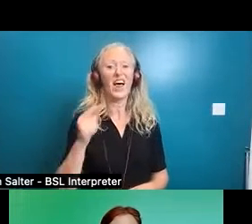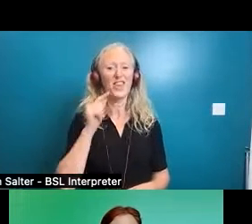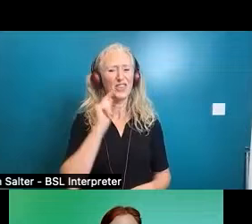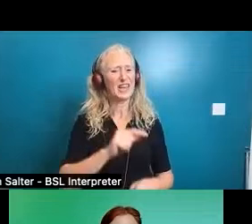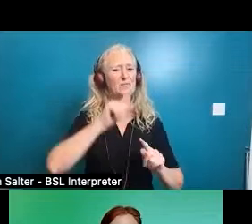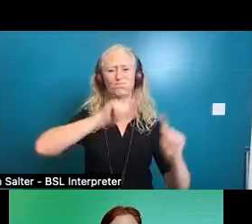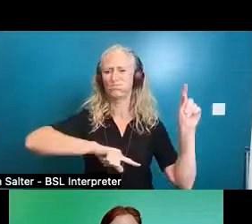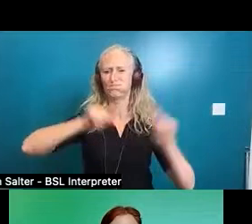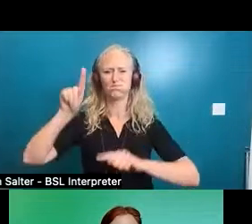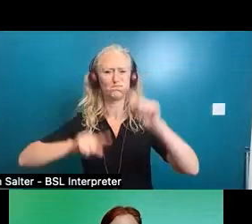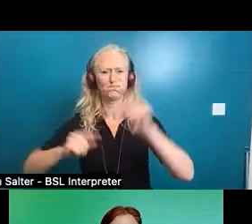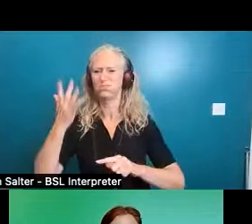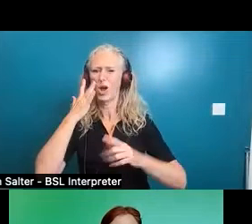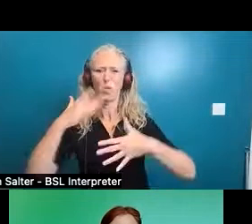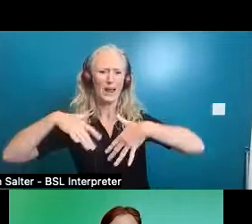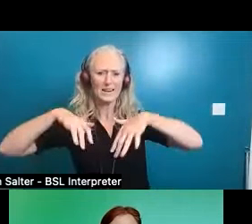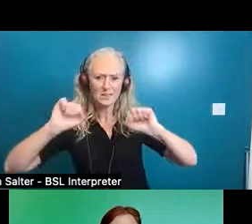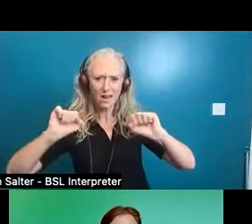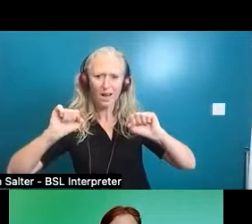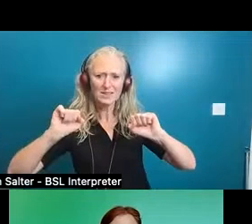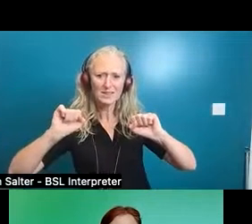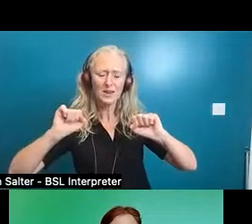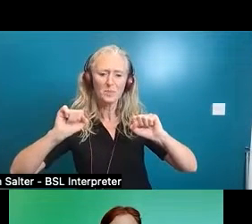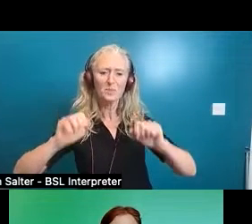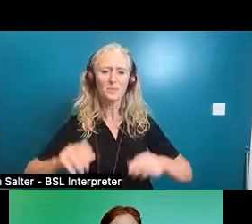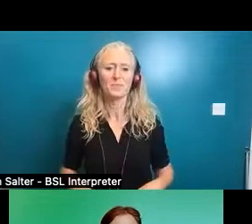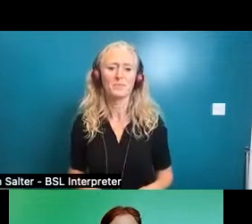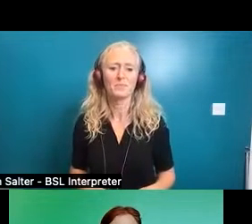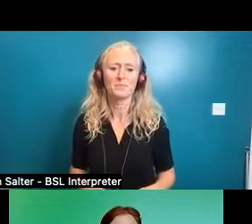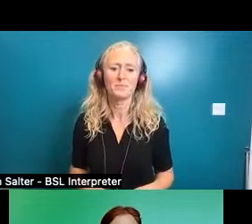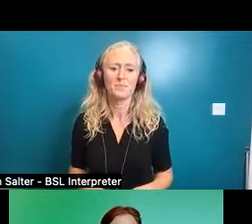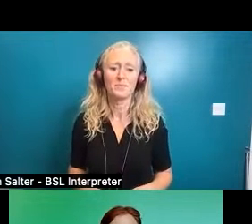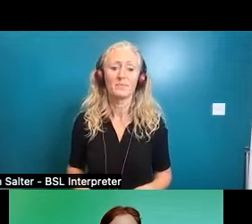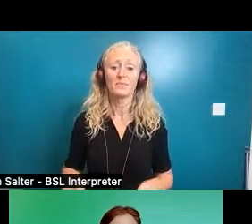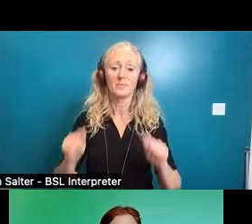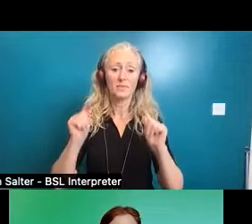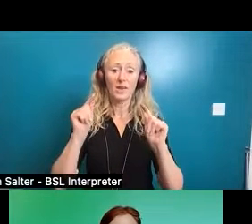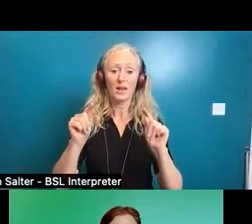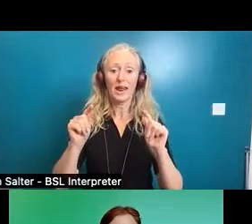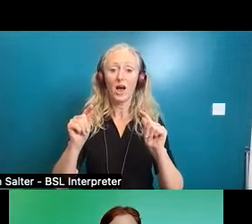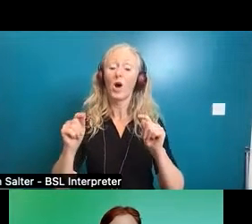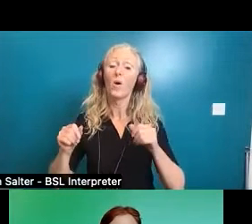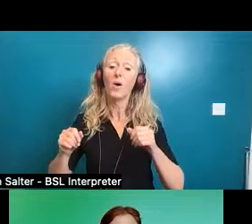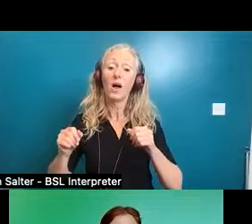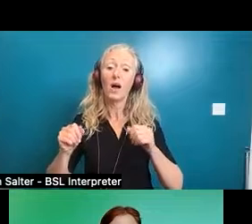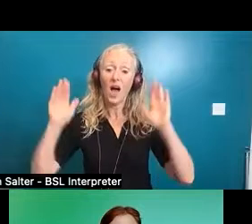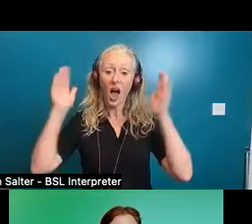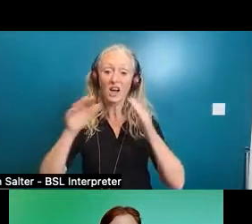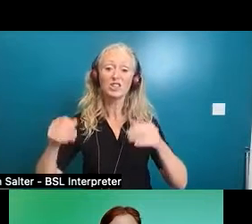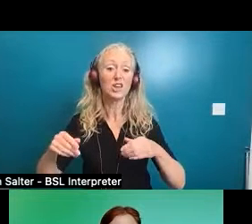starts. And again, vestibular function. And so we know Usher 3A is caused by clarin. This Usher